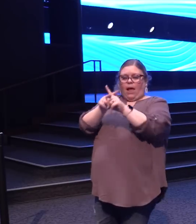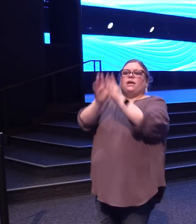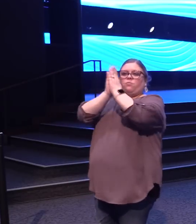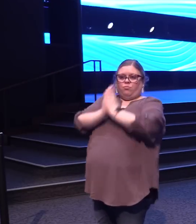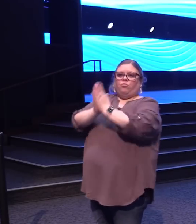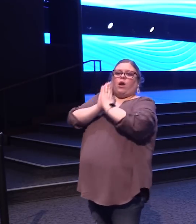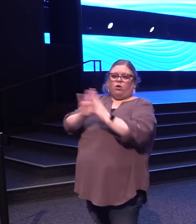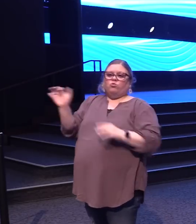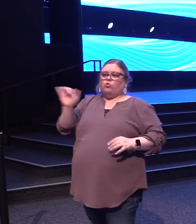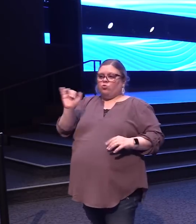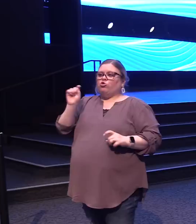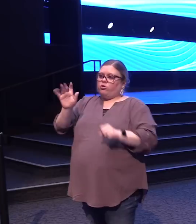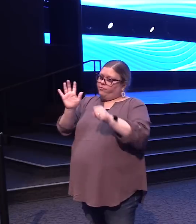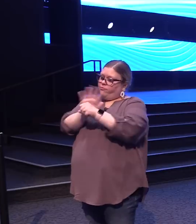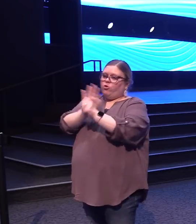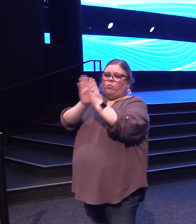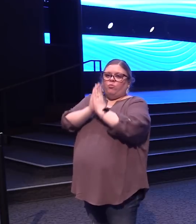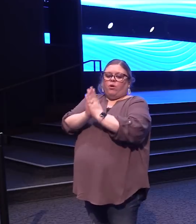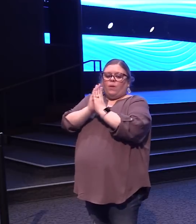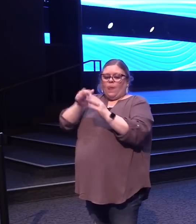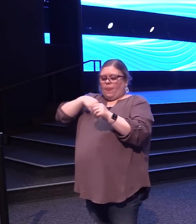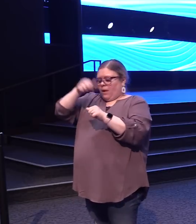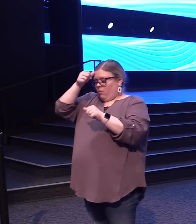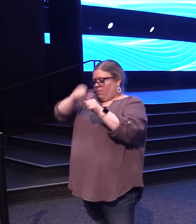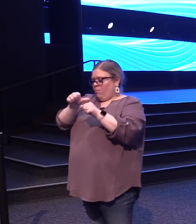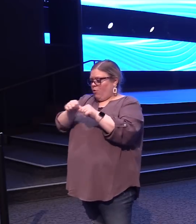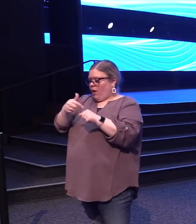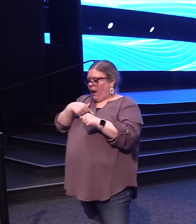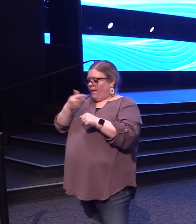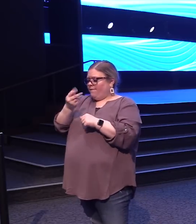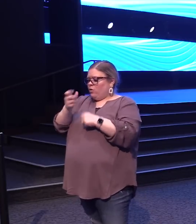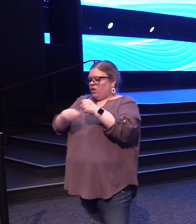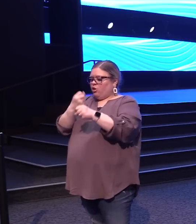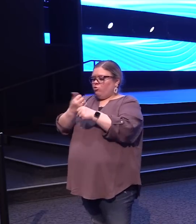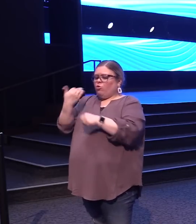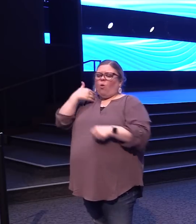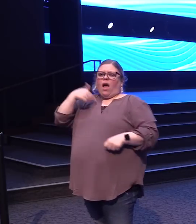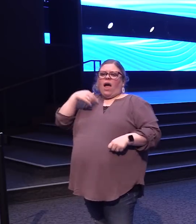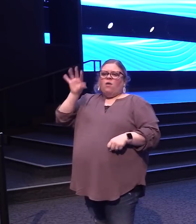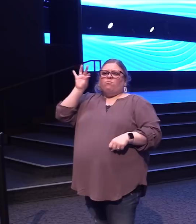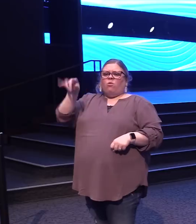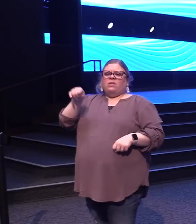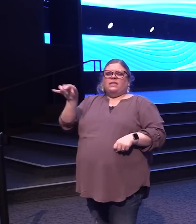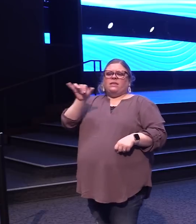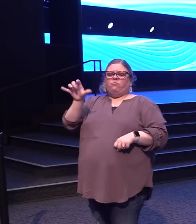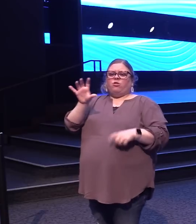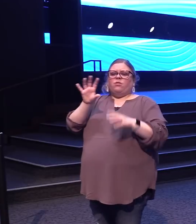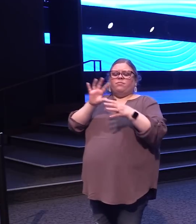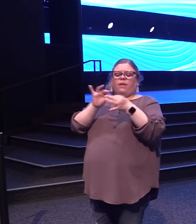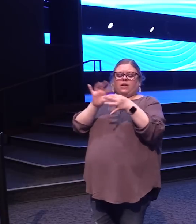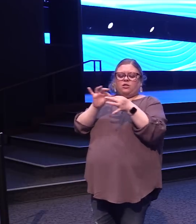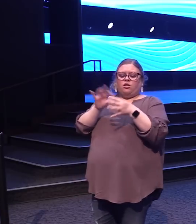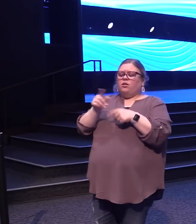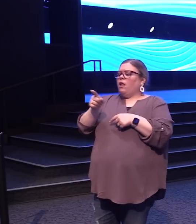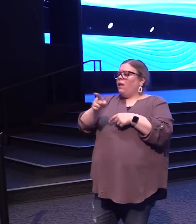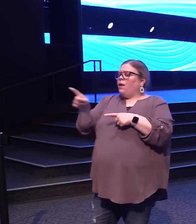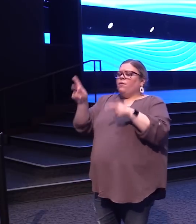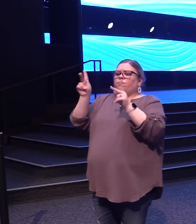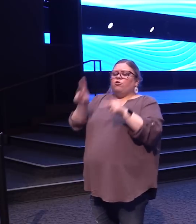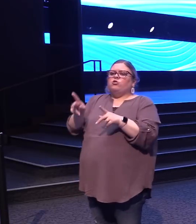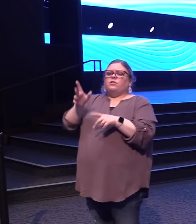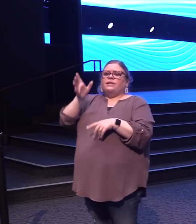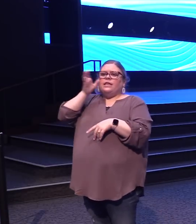prayer. Amen? I remember I spoke this message a few years ago, and one of the ones hearing it was